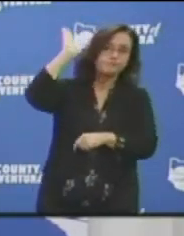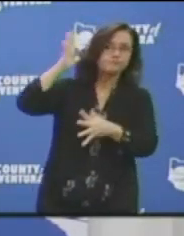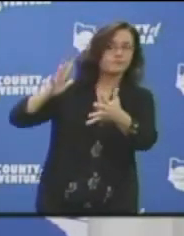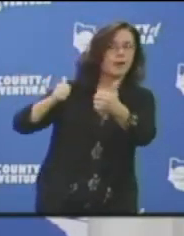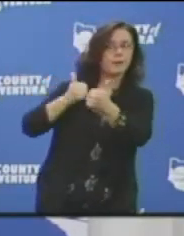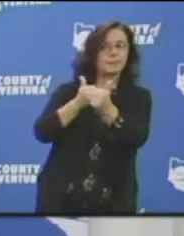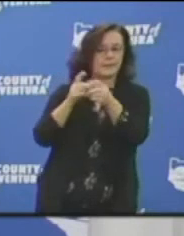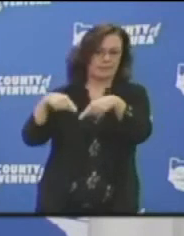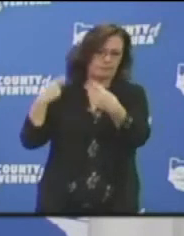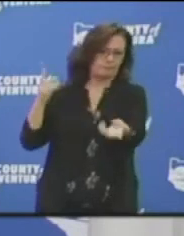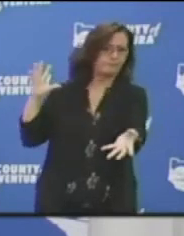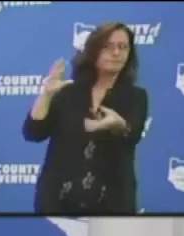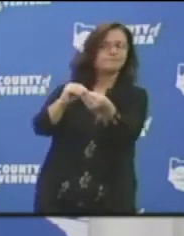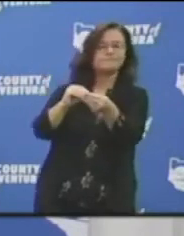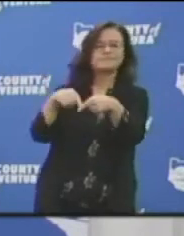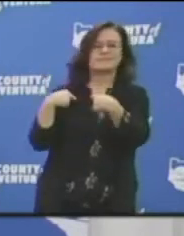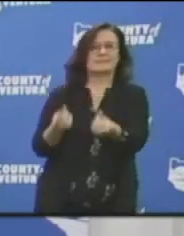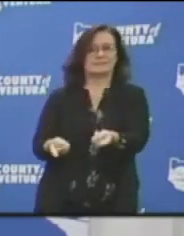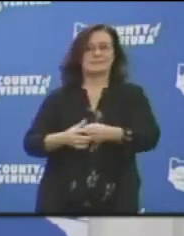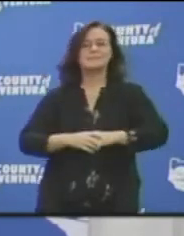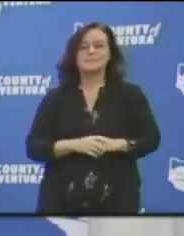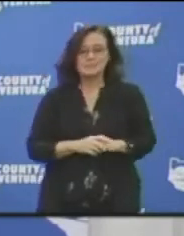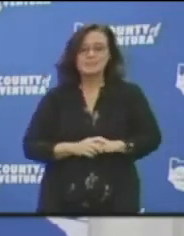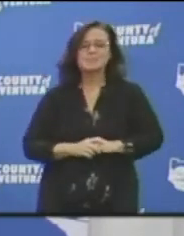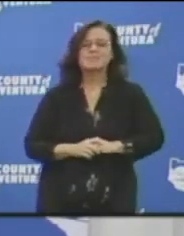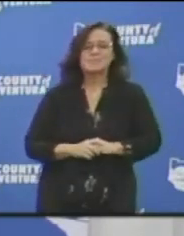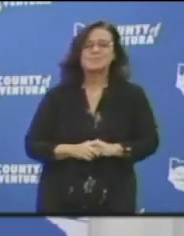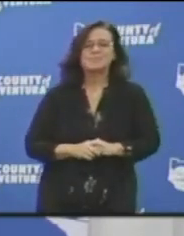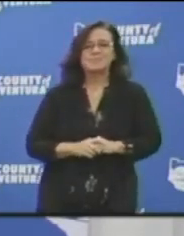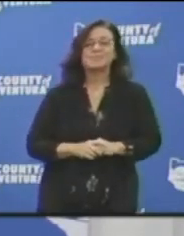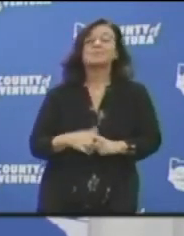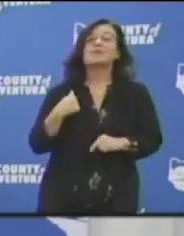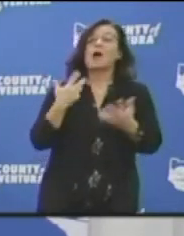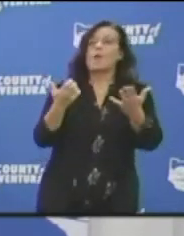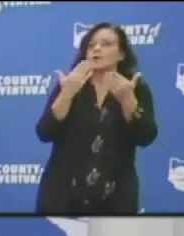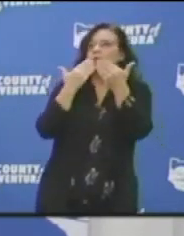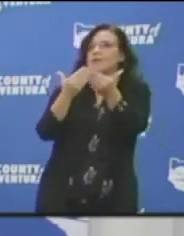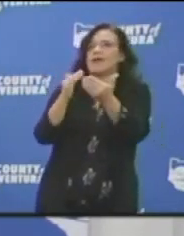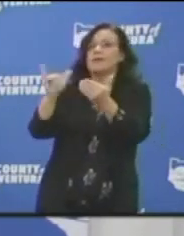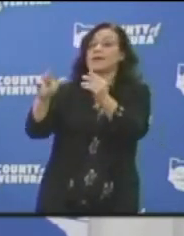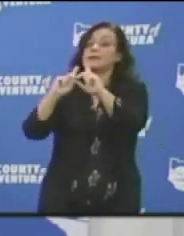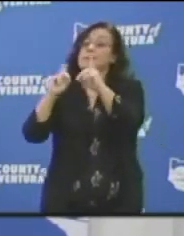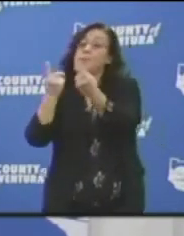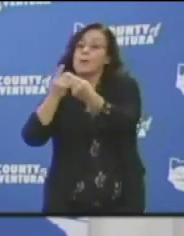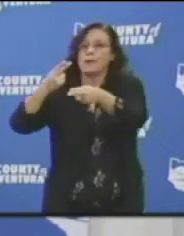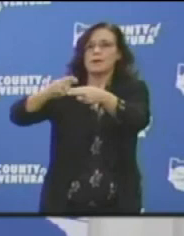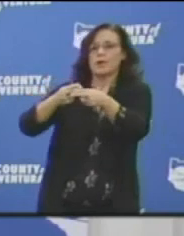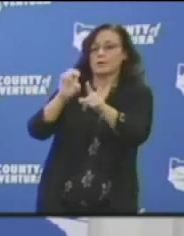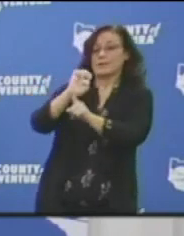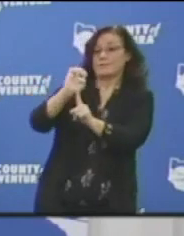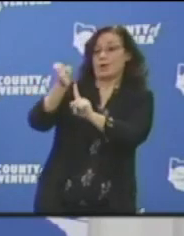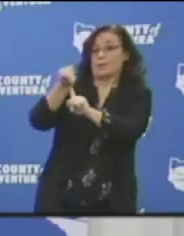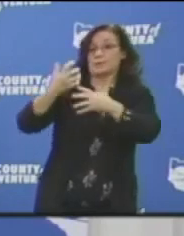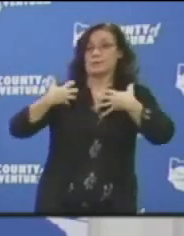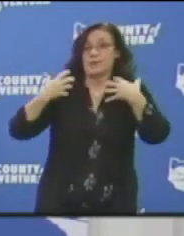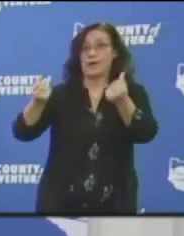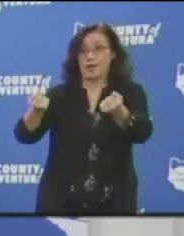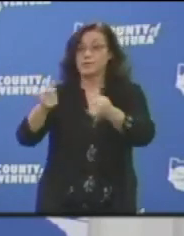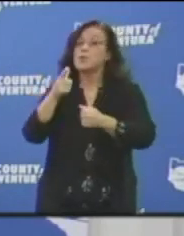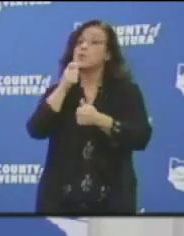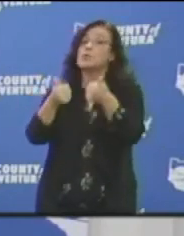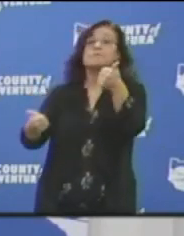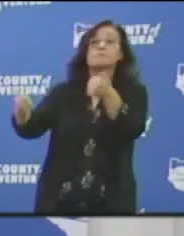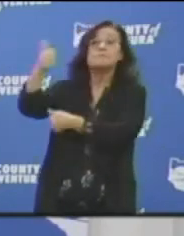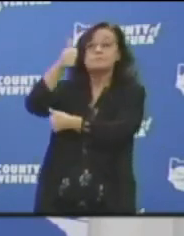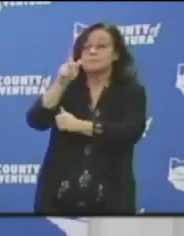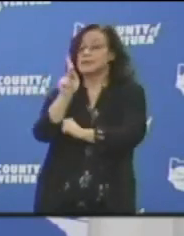conferences. I also want to thank our Environmental Health Department under the fine leadership of Kim